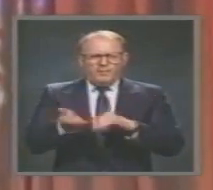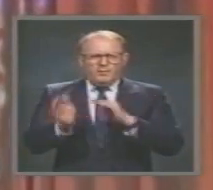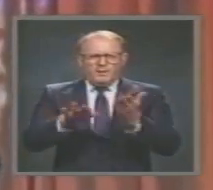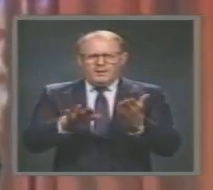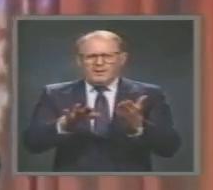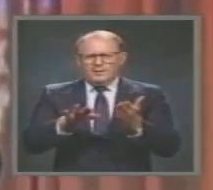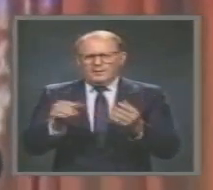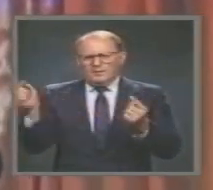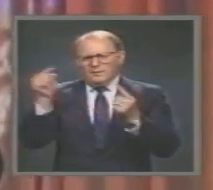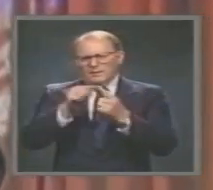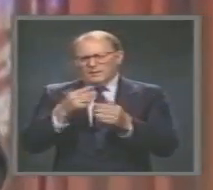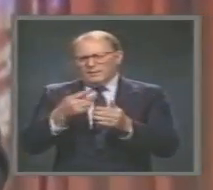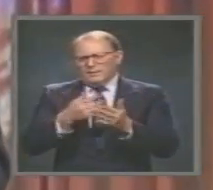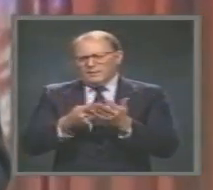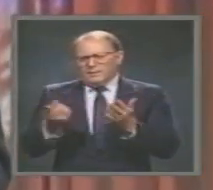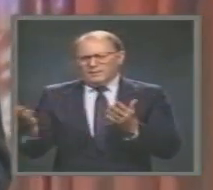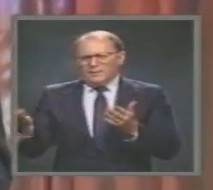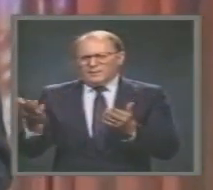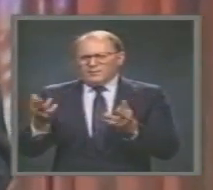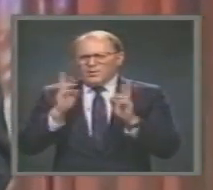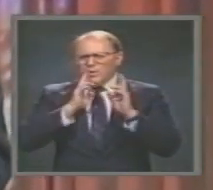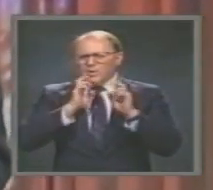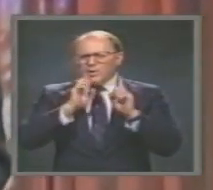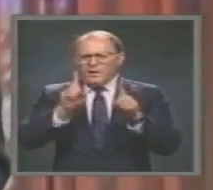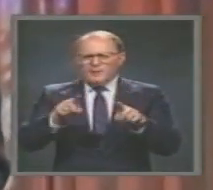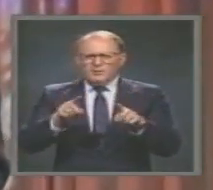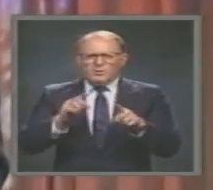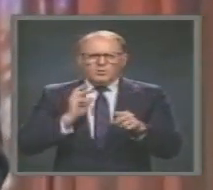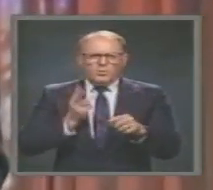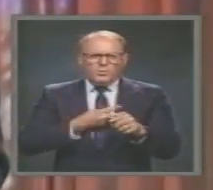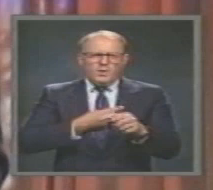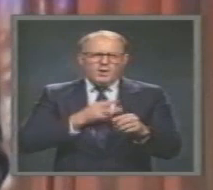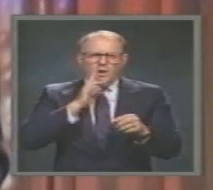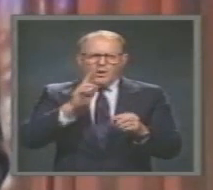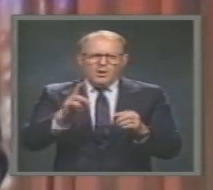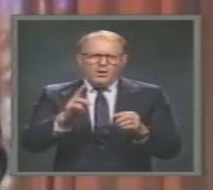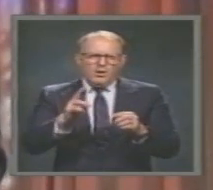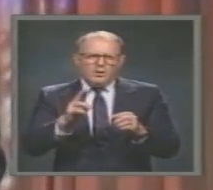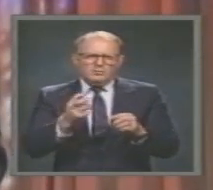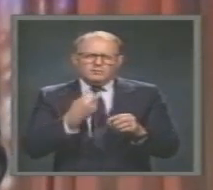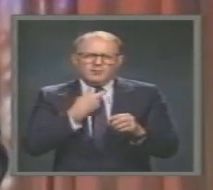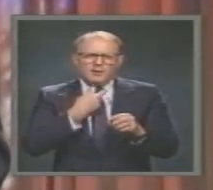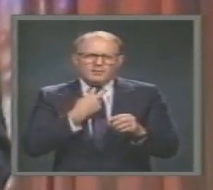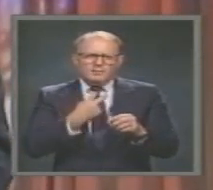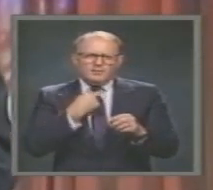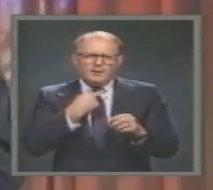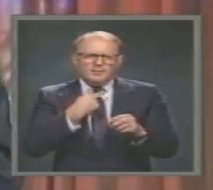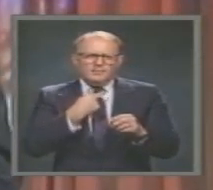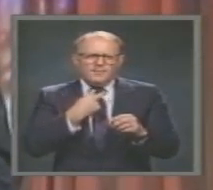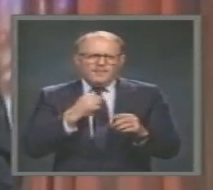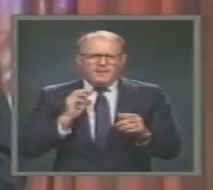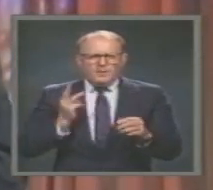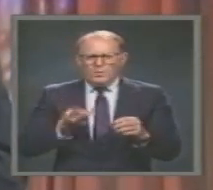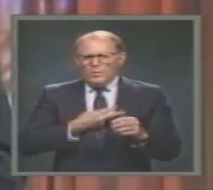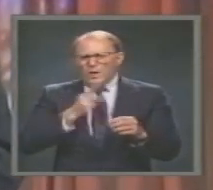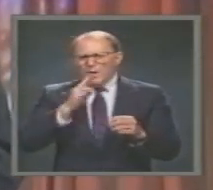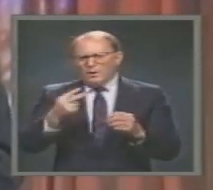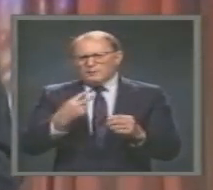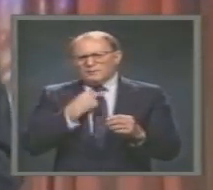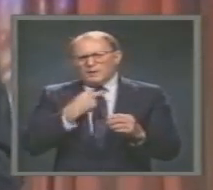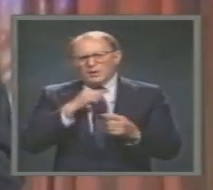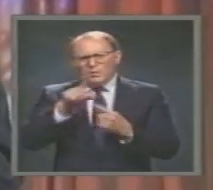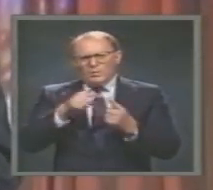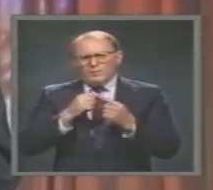own minds, we are caught. But we're also caught when we try to explain our humanity apart